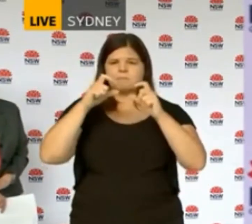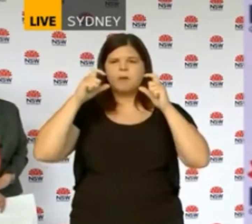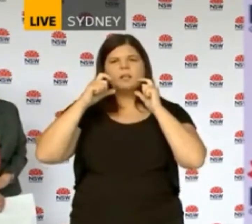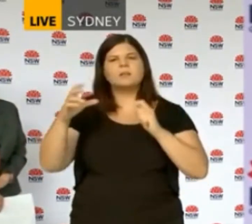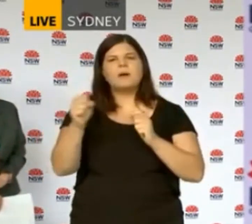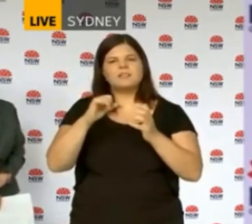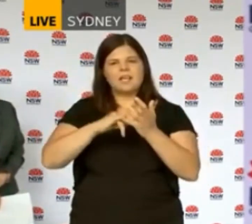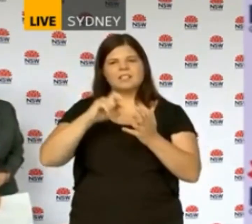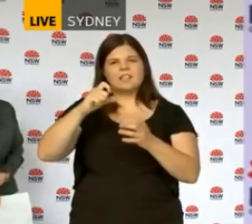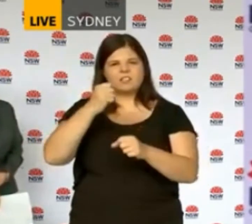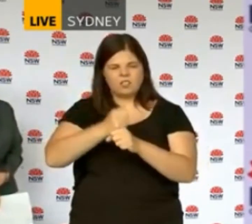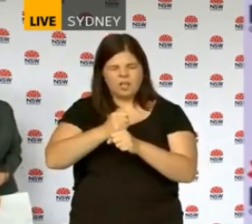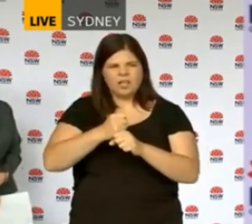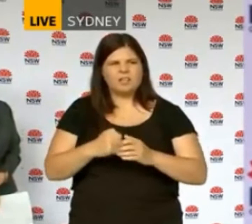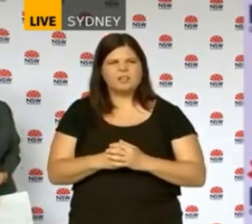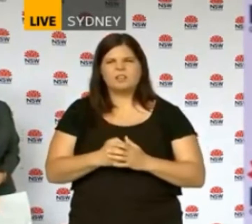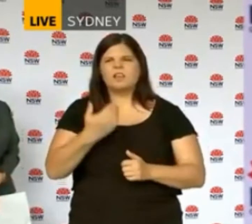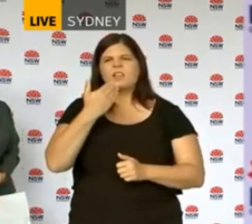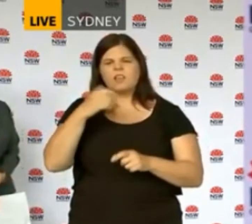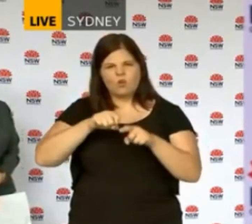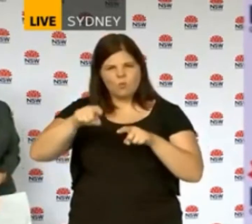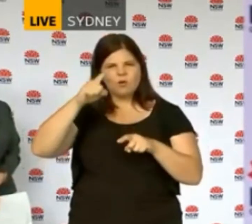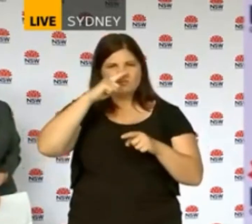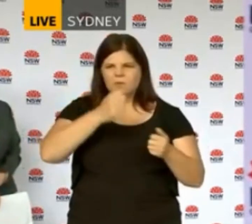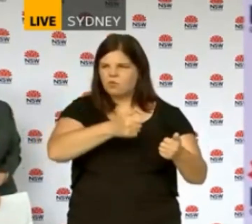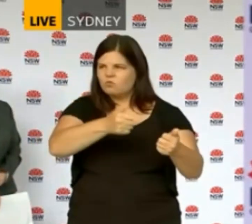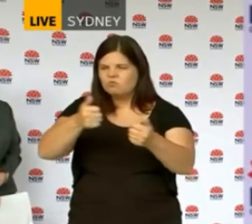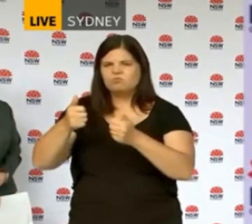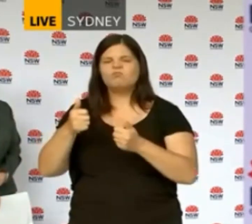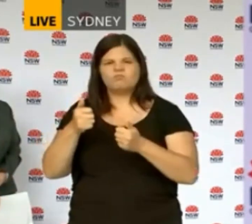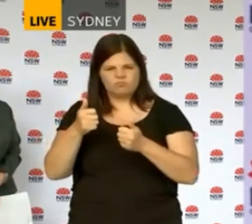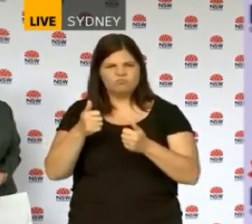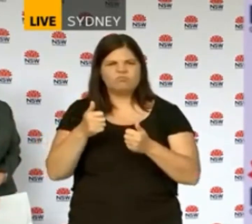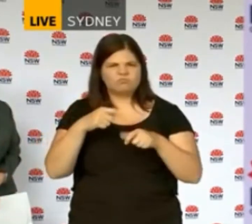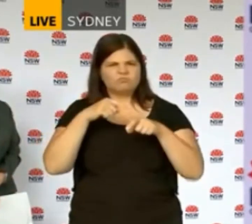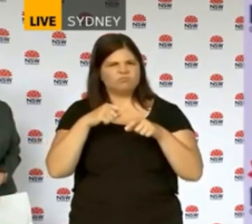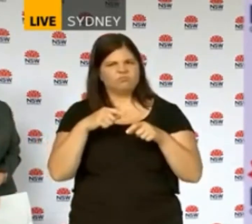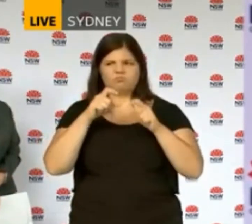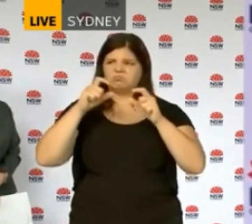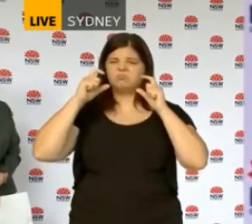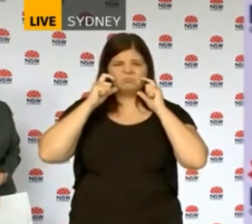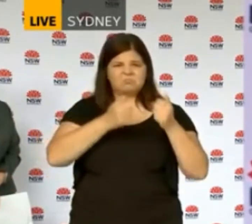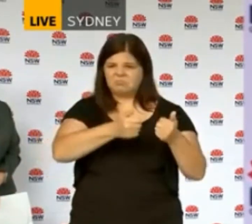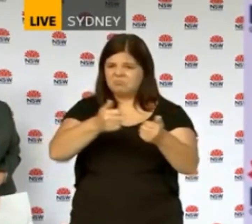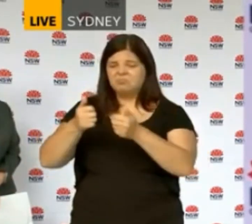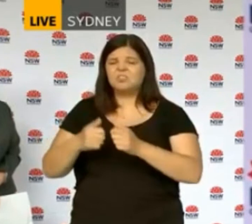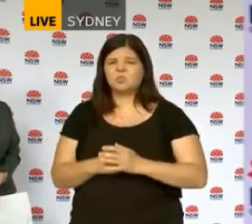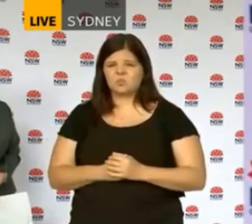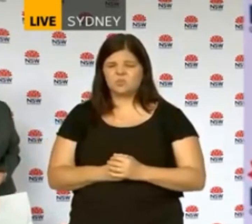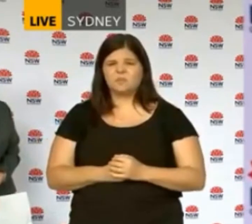and I want to thank the vast majority of people who are attending the SCG who wore their masks